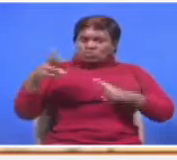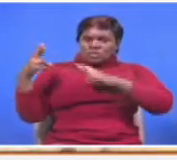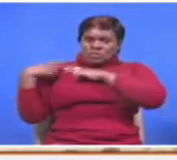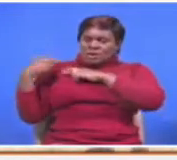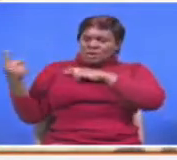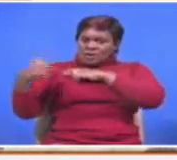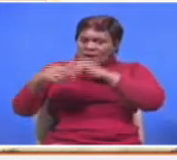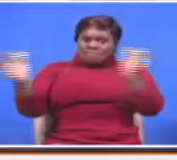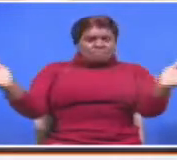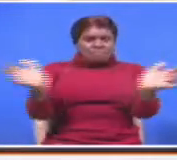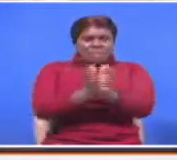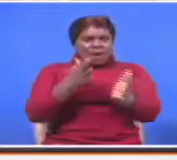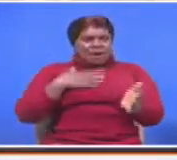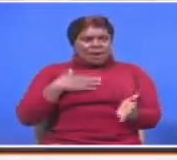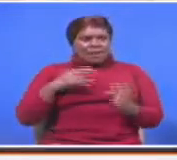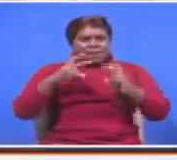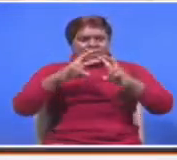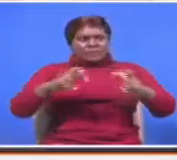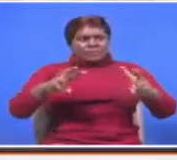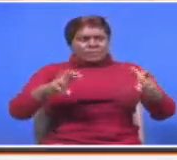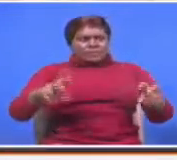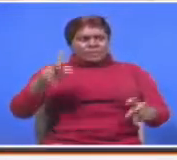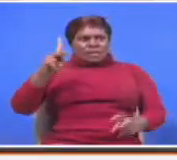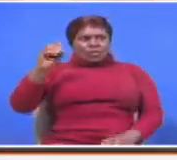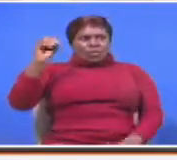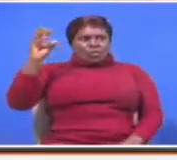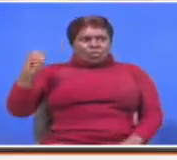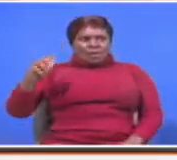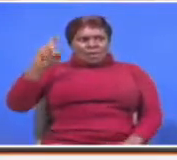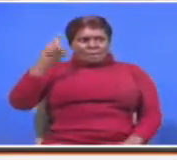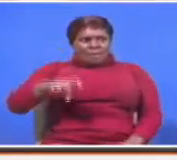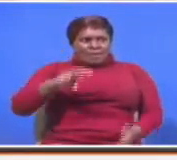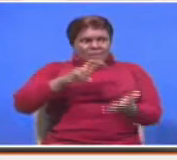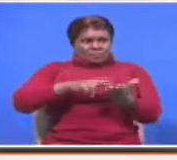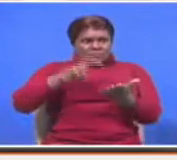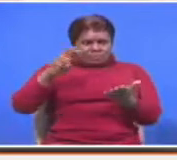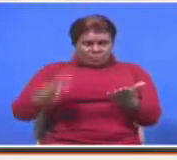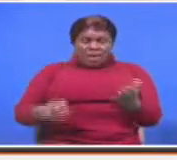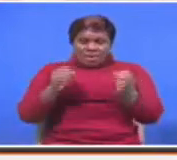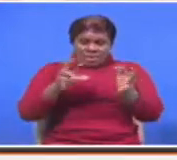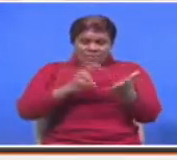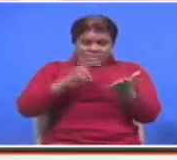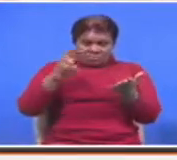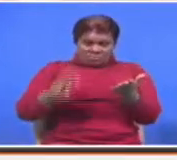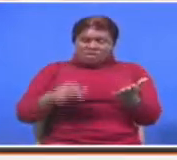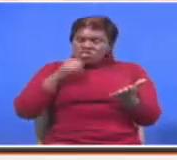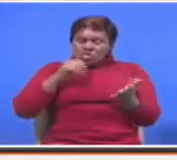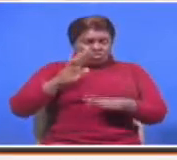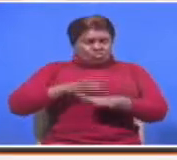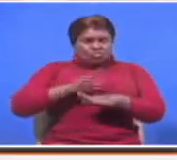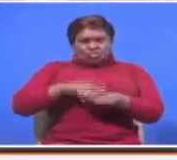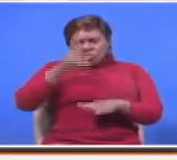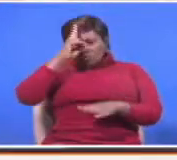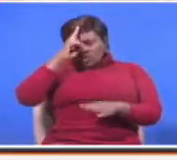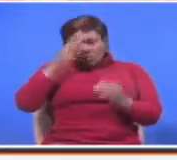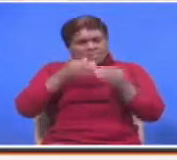Come and arrest us. Inspector Kome must resign. He does not deserve to be in that position.